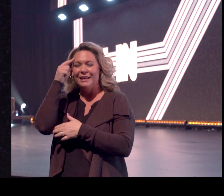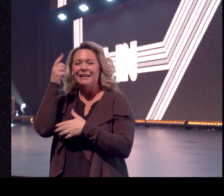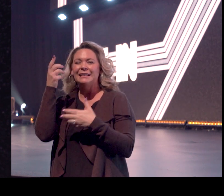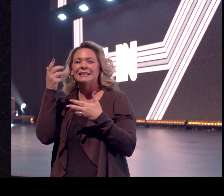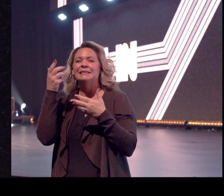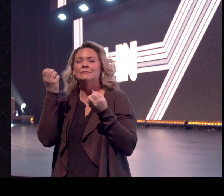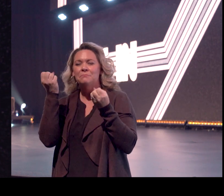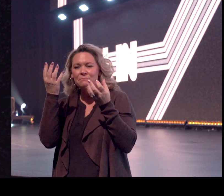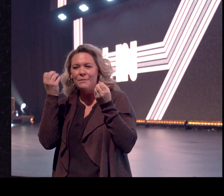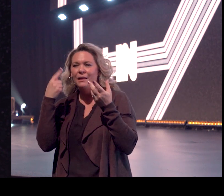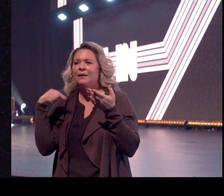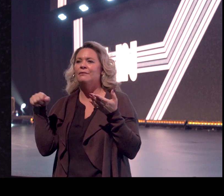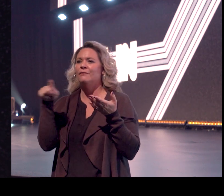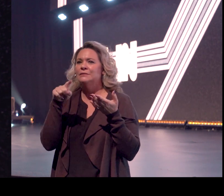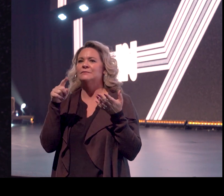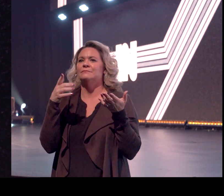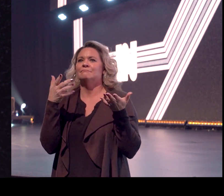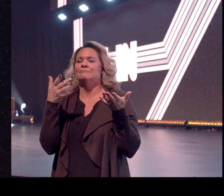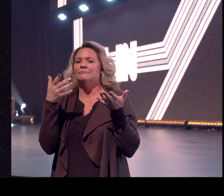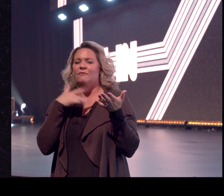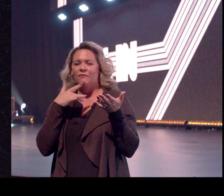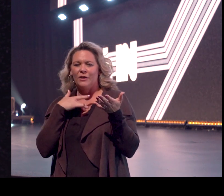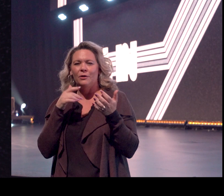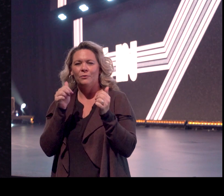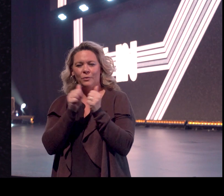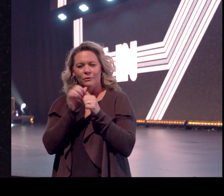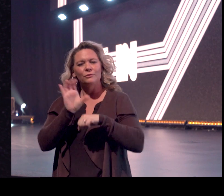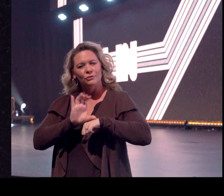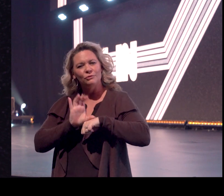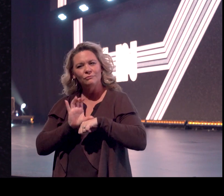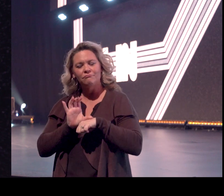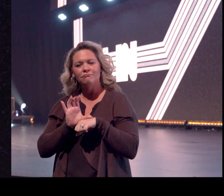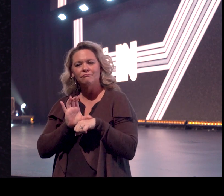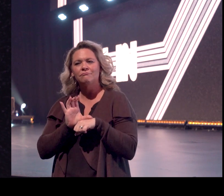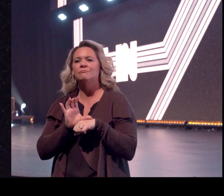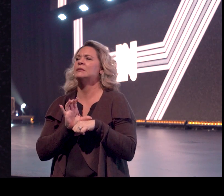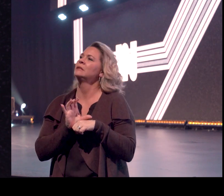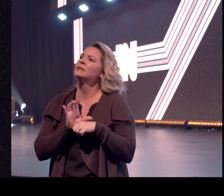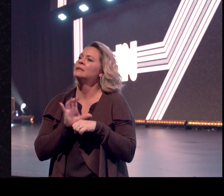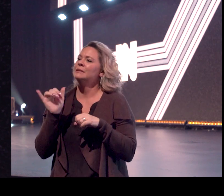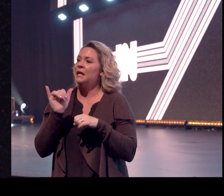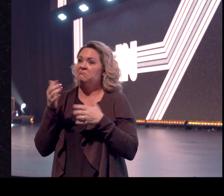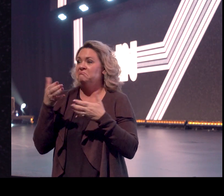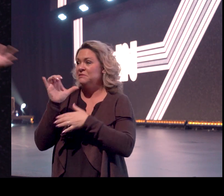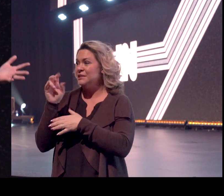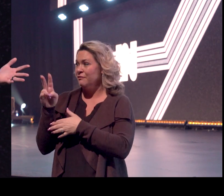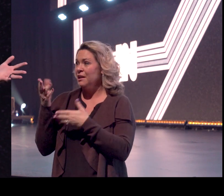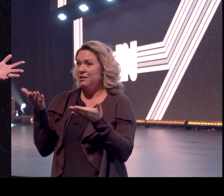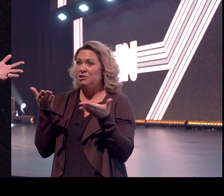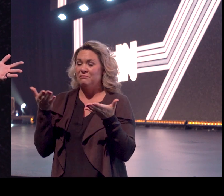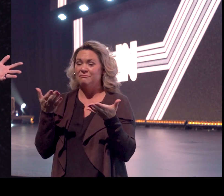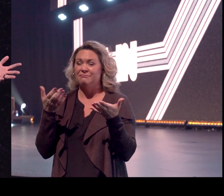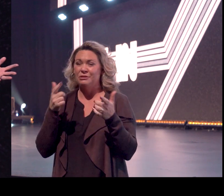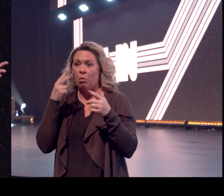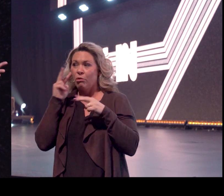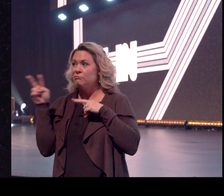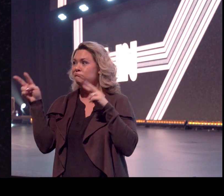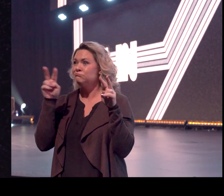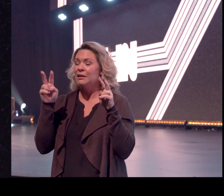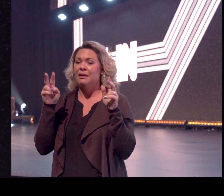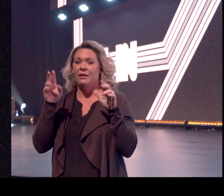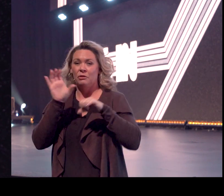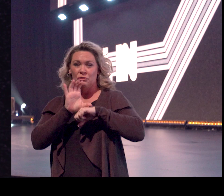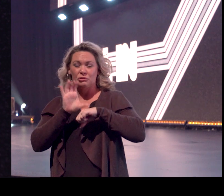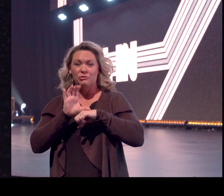I think that's how so many of us feel when it comes sometimes to the church, especially a church like CCV. I mean, some of